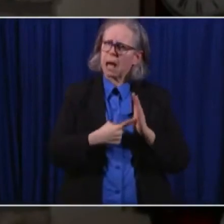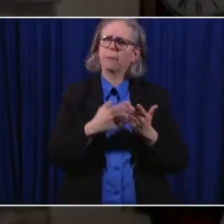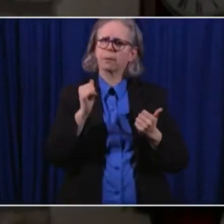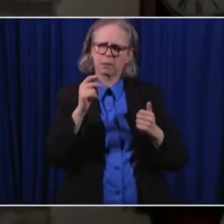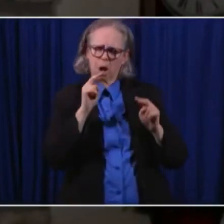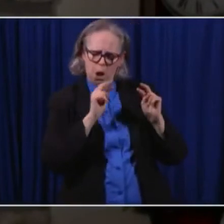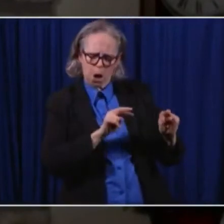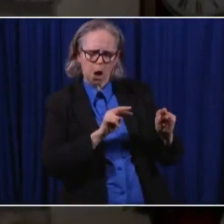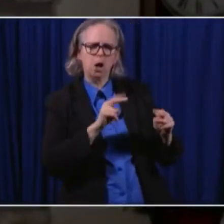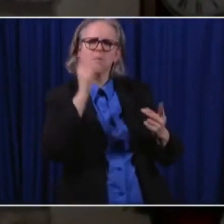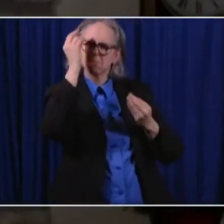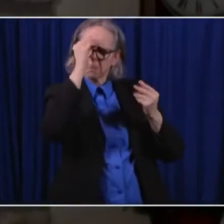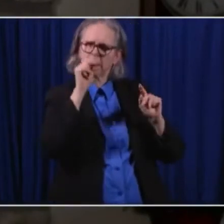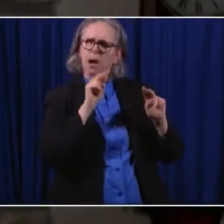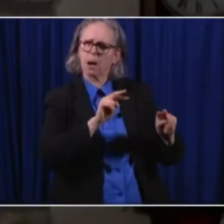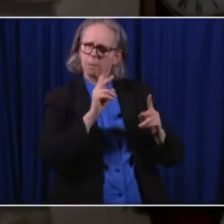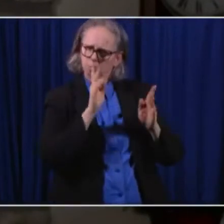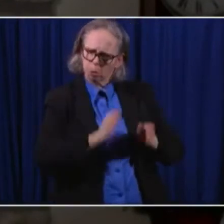of